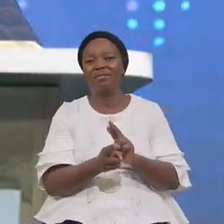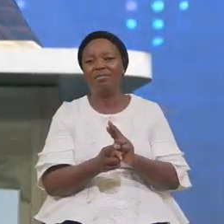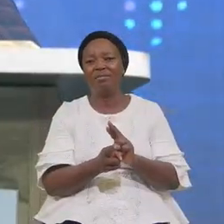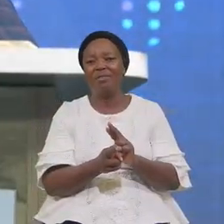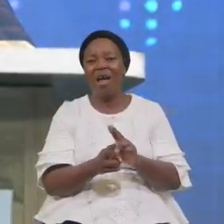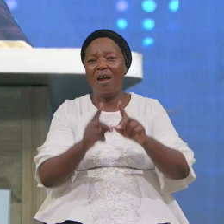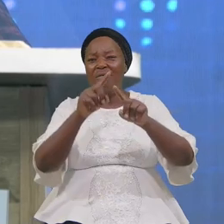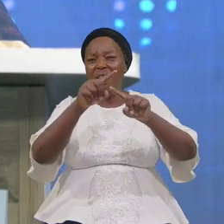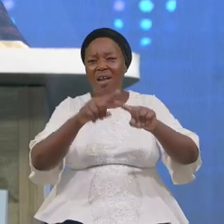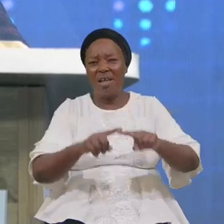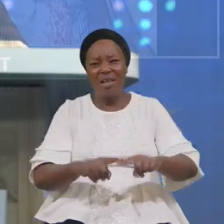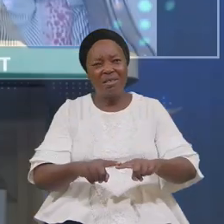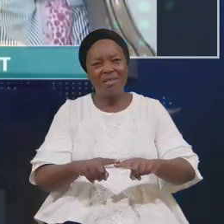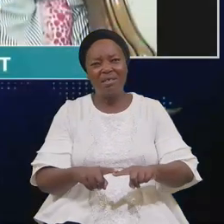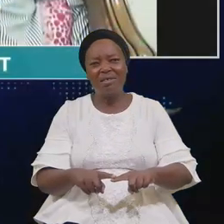reliance,